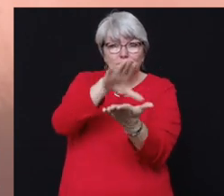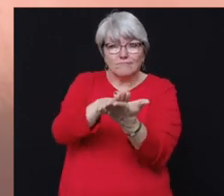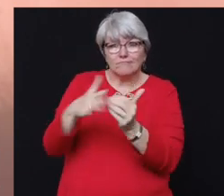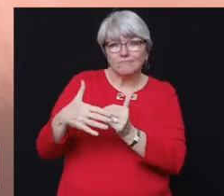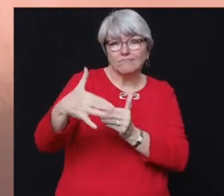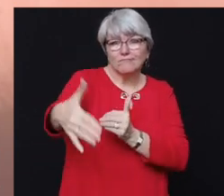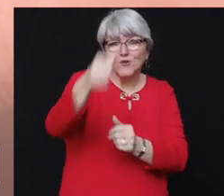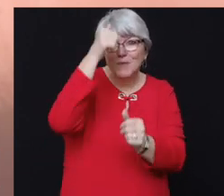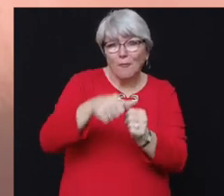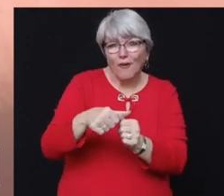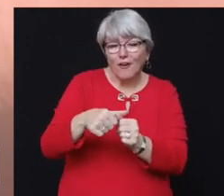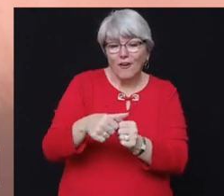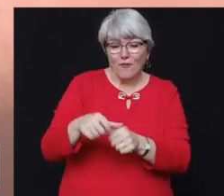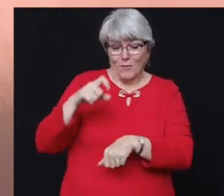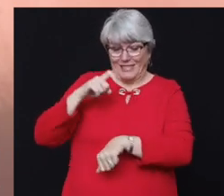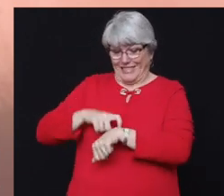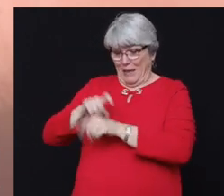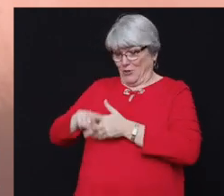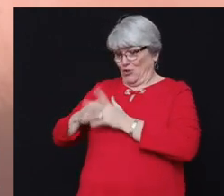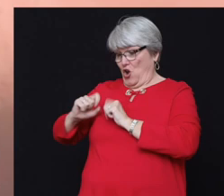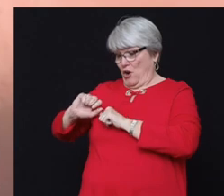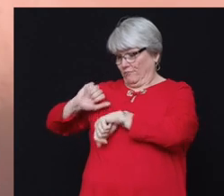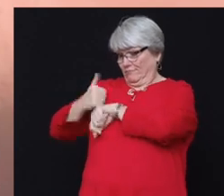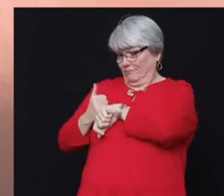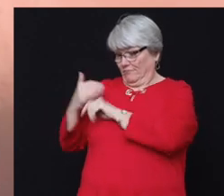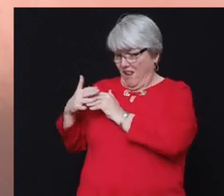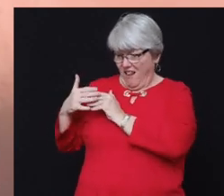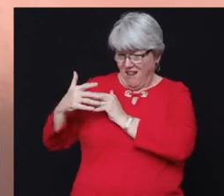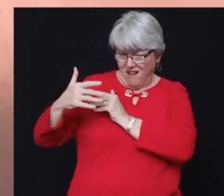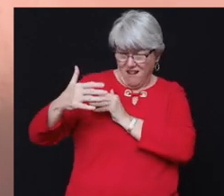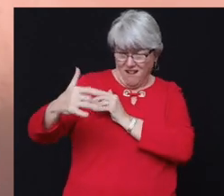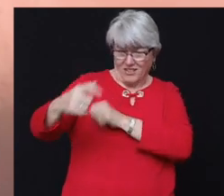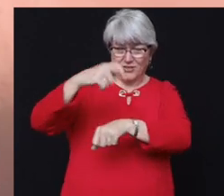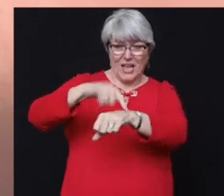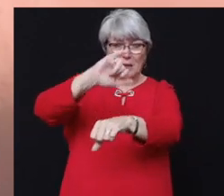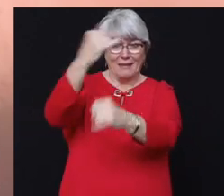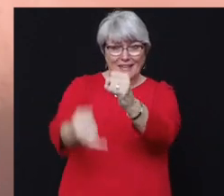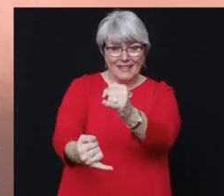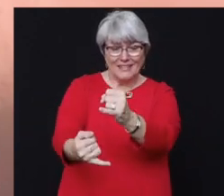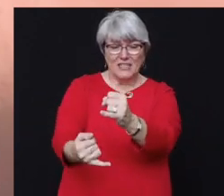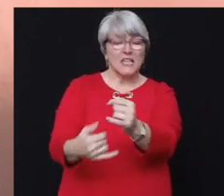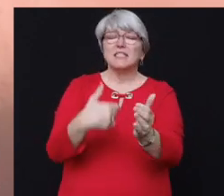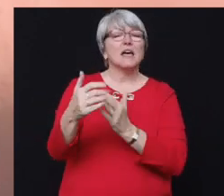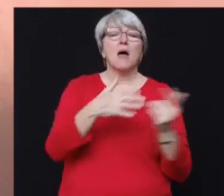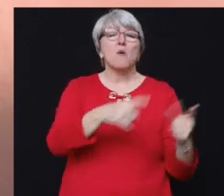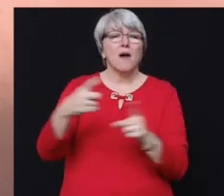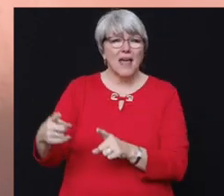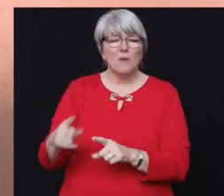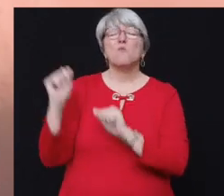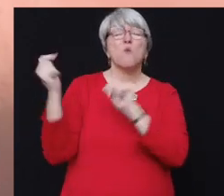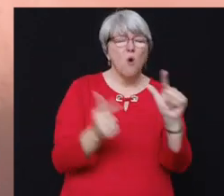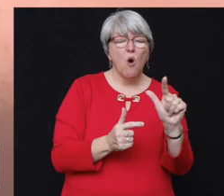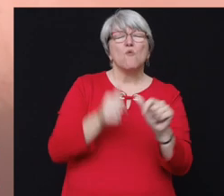time began and until time ends, regardless of what happens, future generations not only will remember the name of the